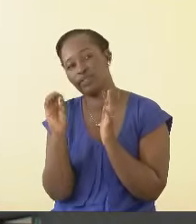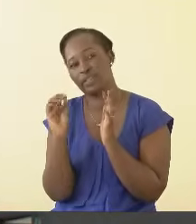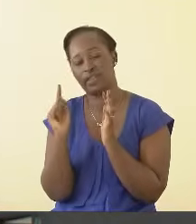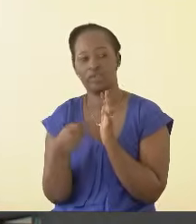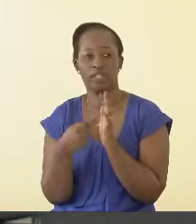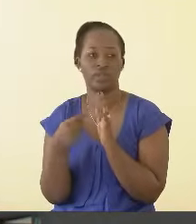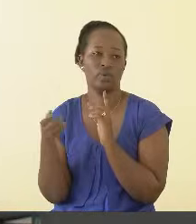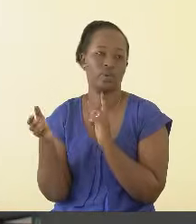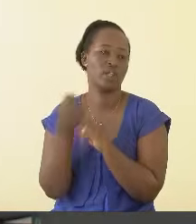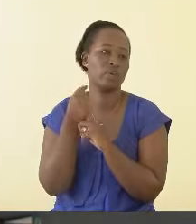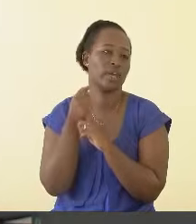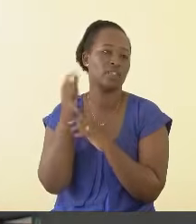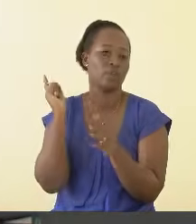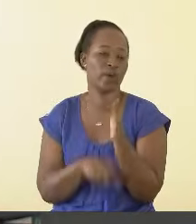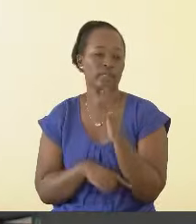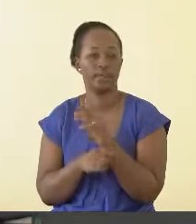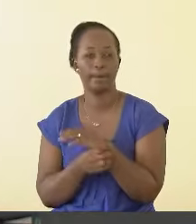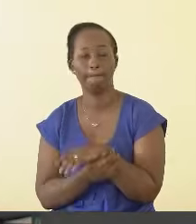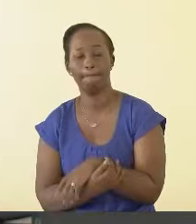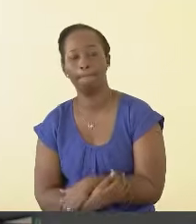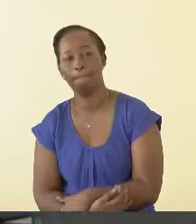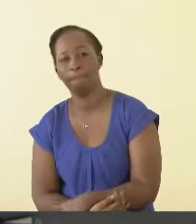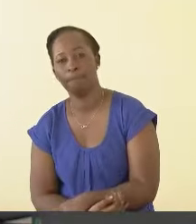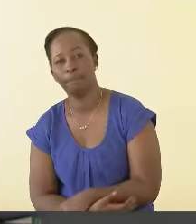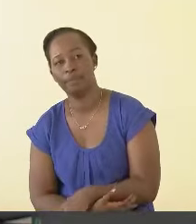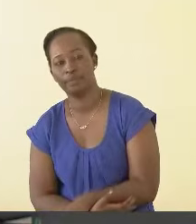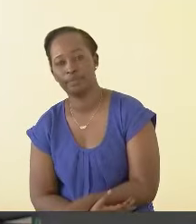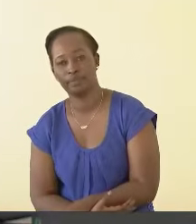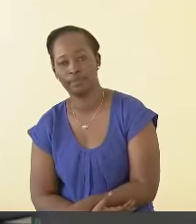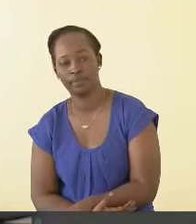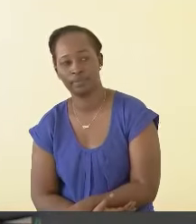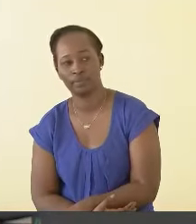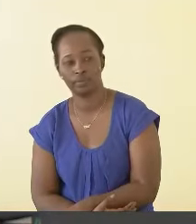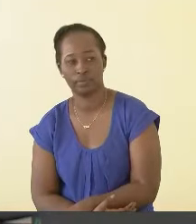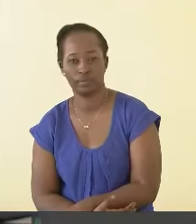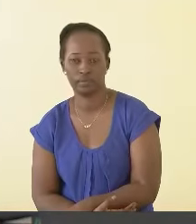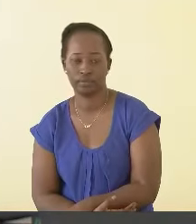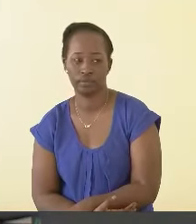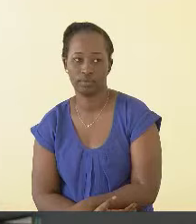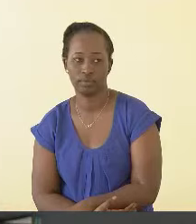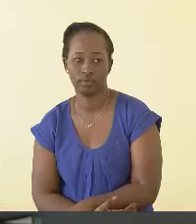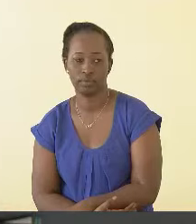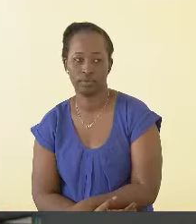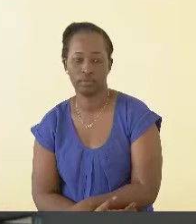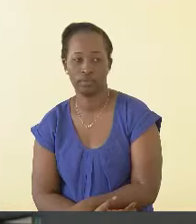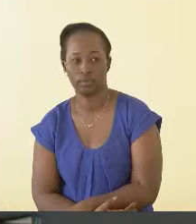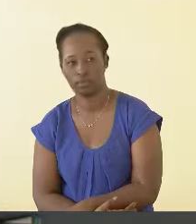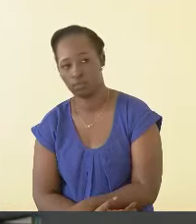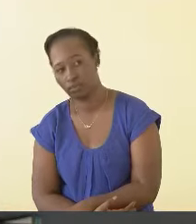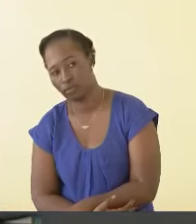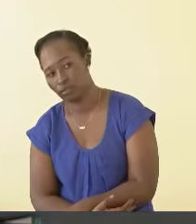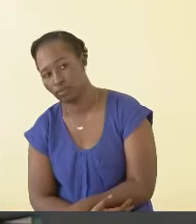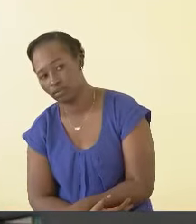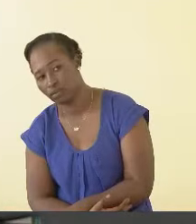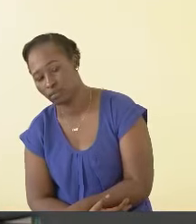550,000. So what do you get? 0, 0, 0, 0, 5 minus 5, 0, 1 minus 5, impossible, so 11